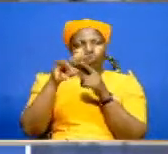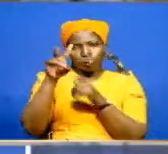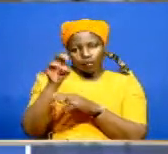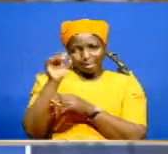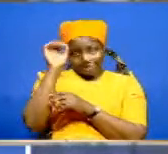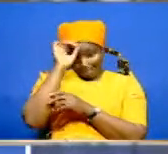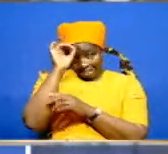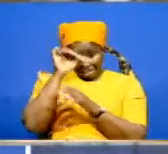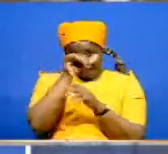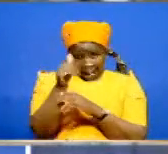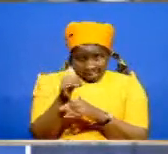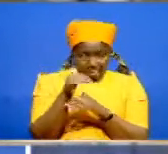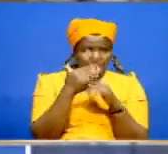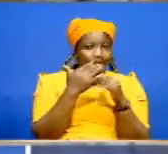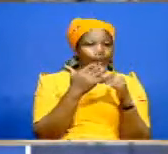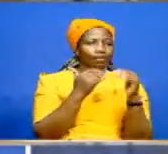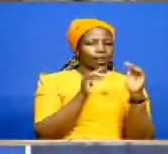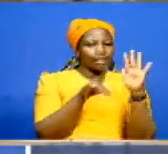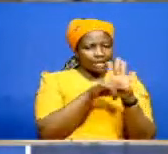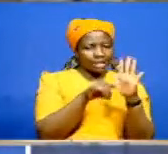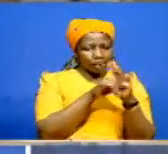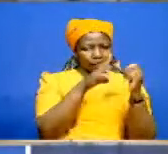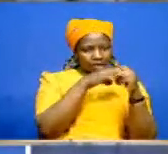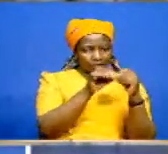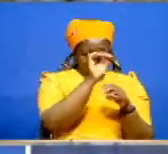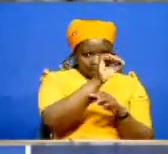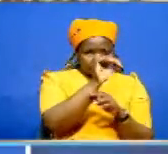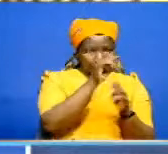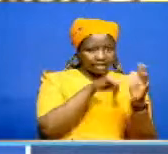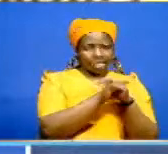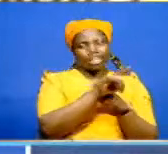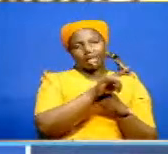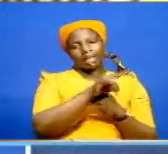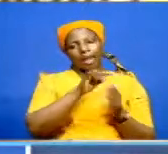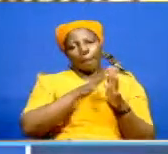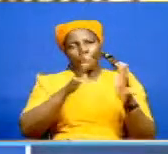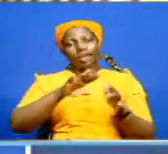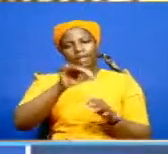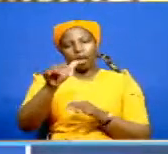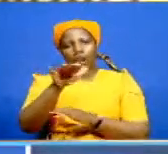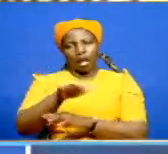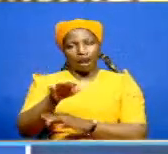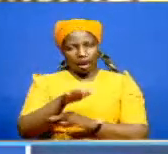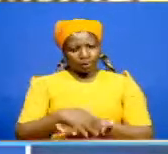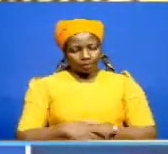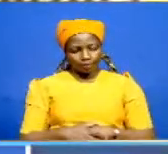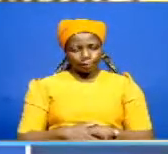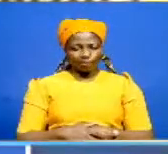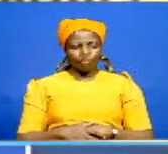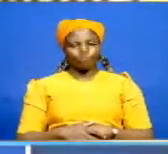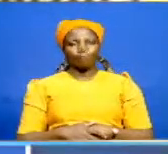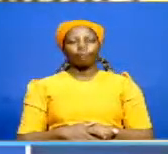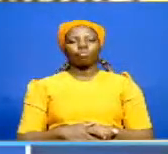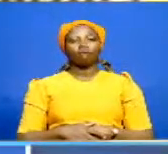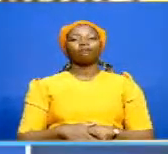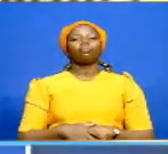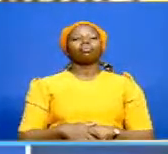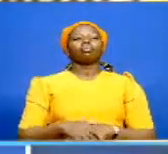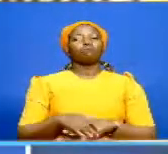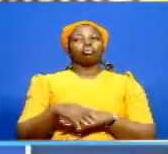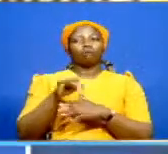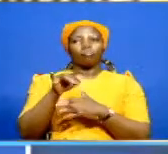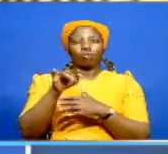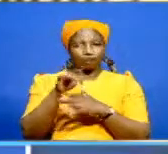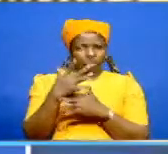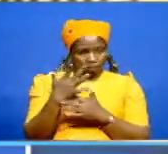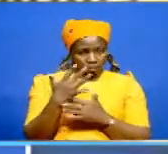limited capacity of negative 70 degrees in major urban areas. Infrastructure has been developed primarily for the